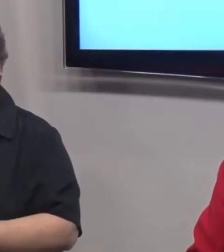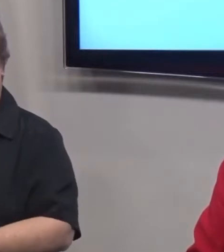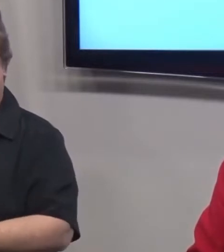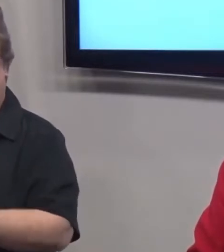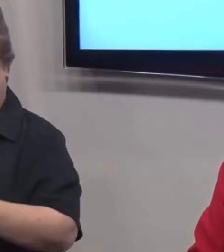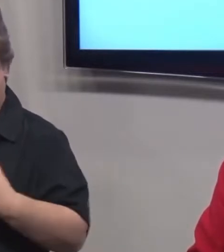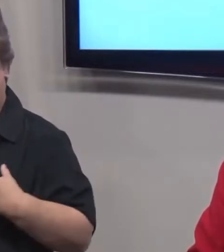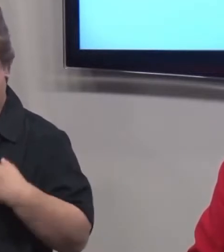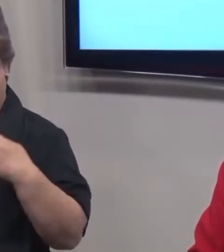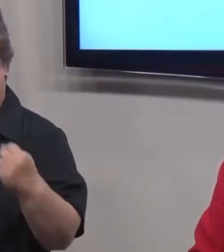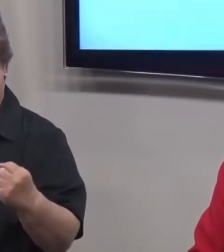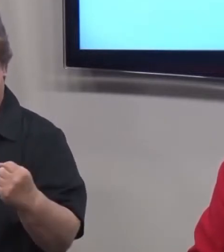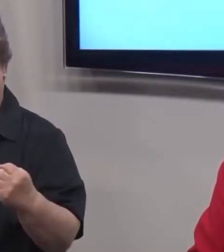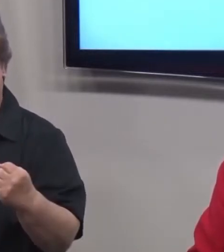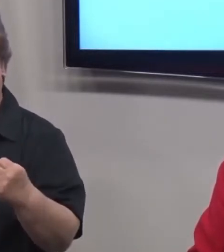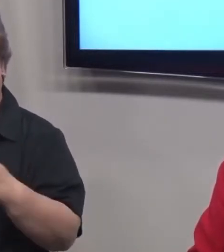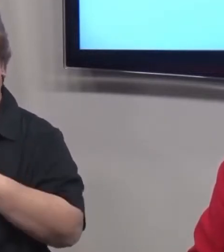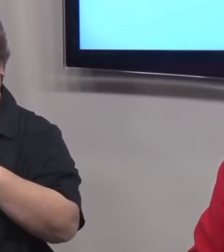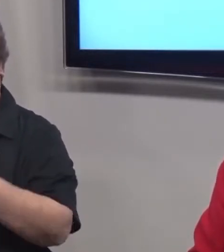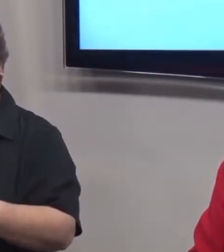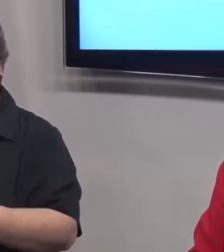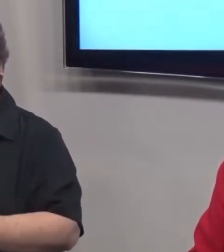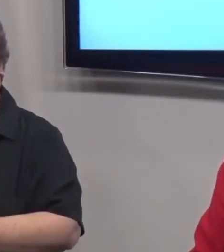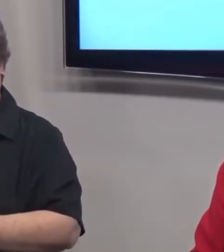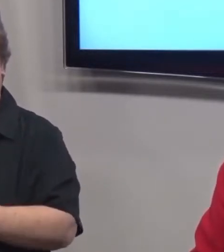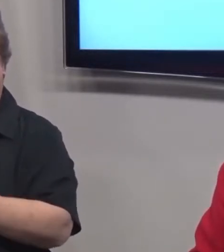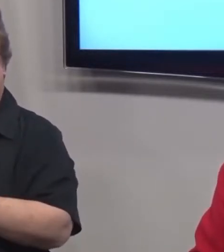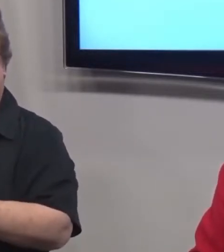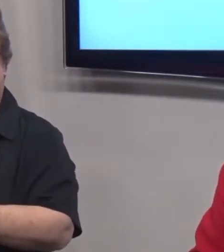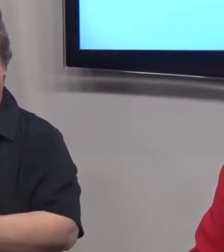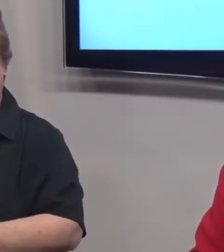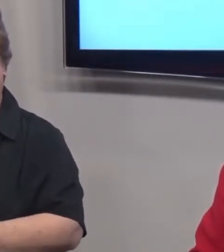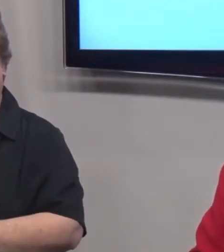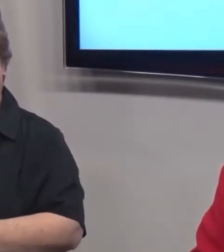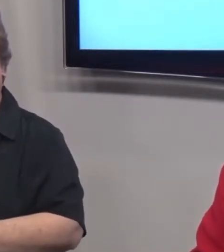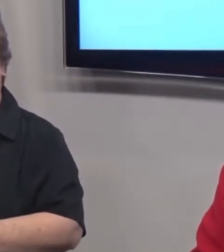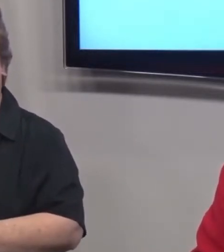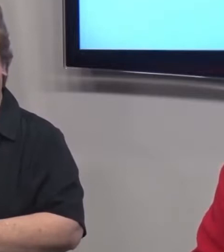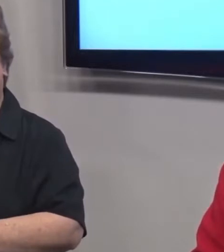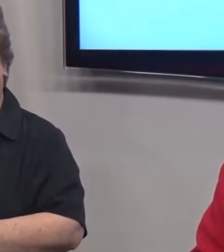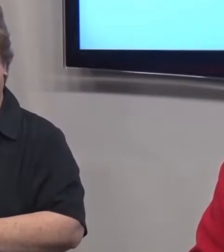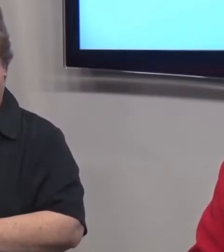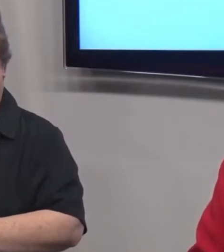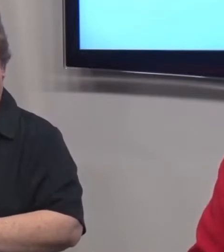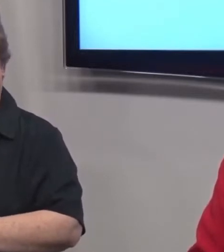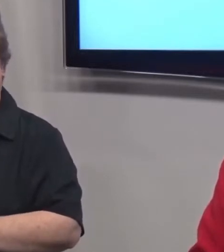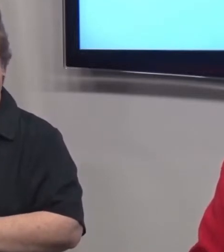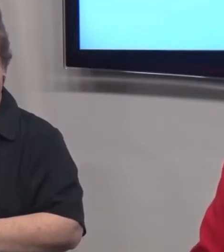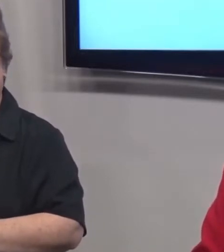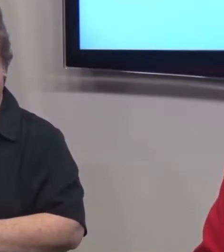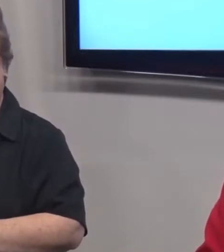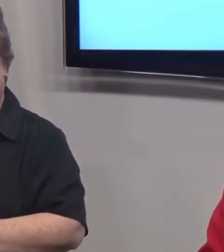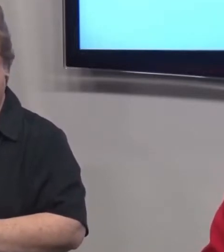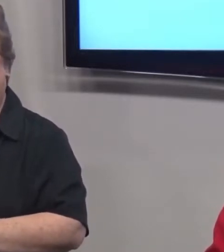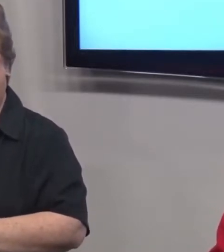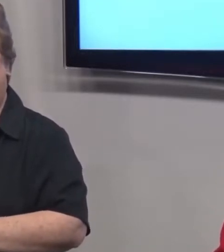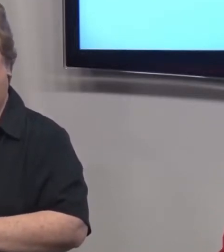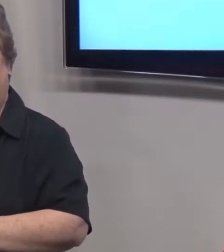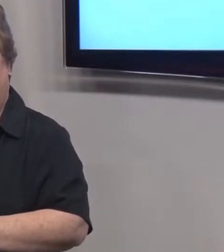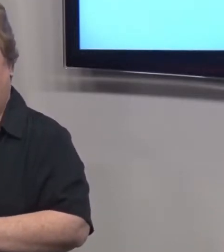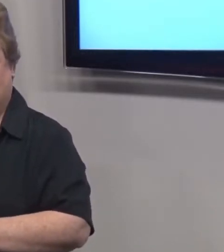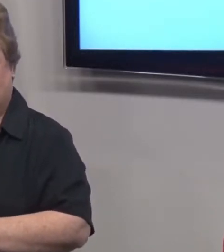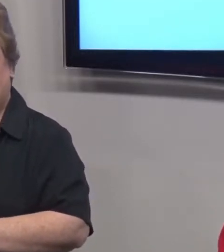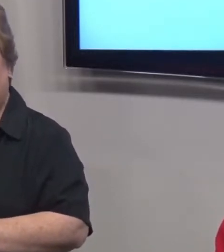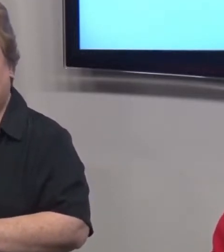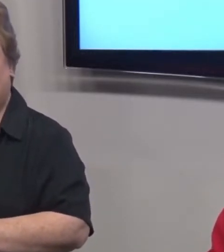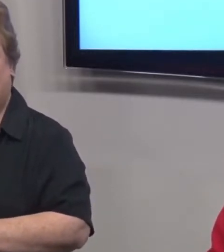total recovery is identified to NLF-222. We will on the